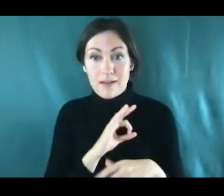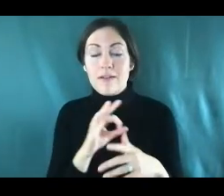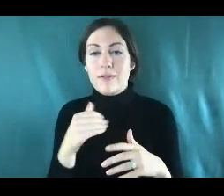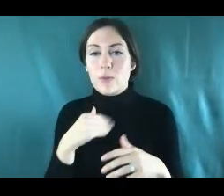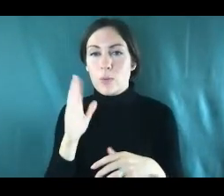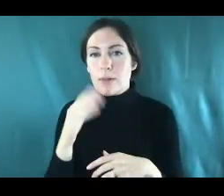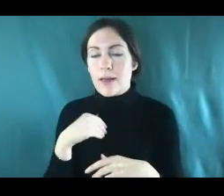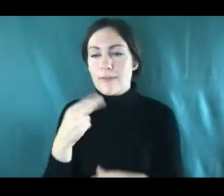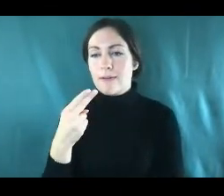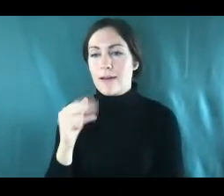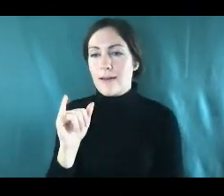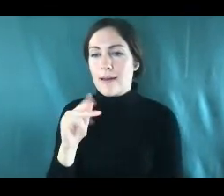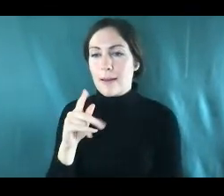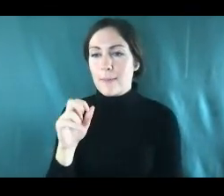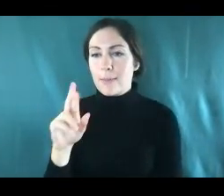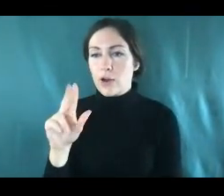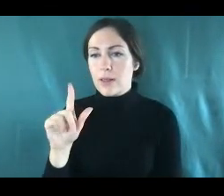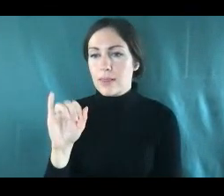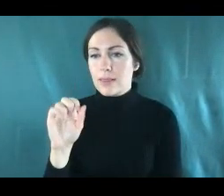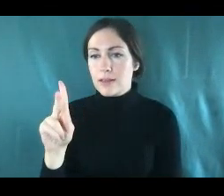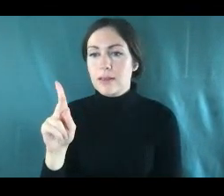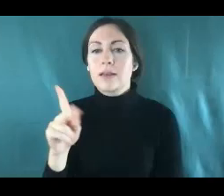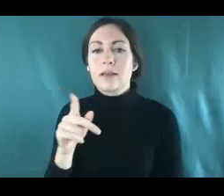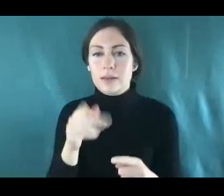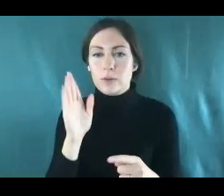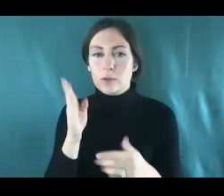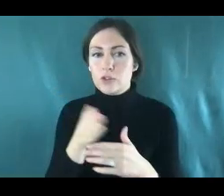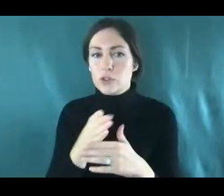hyperlink as well, and I will also share this link.